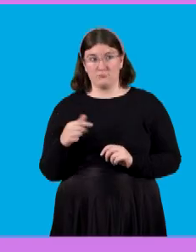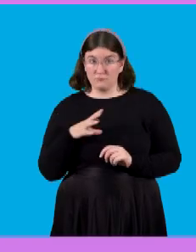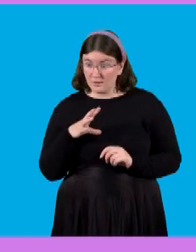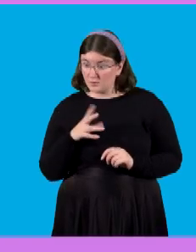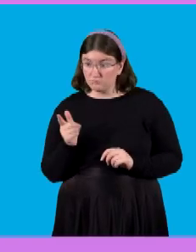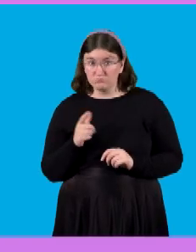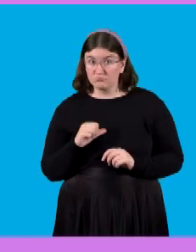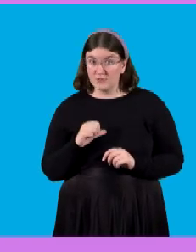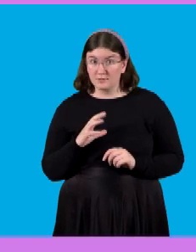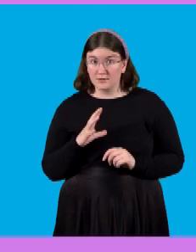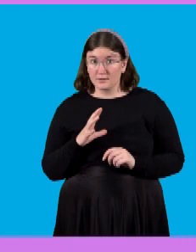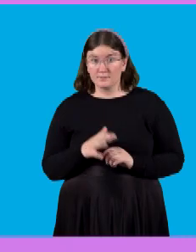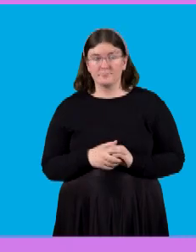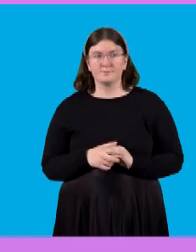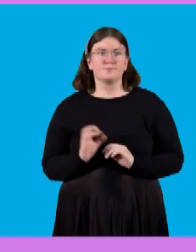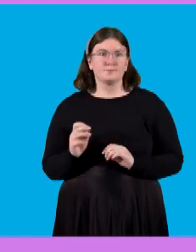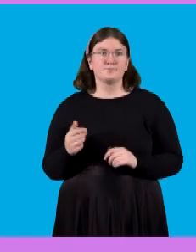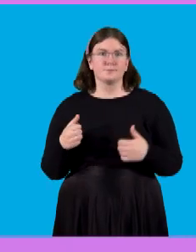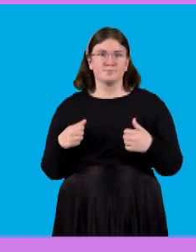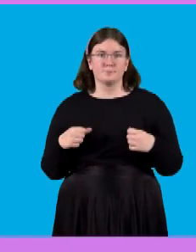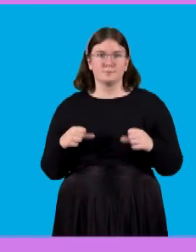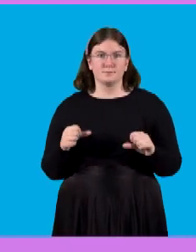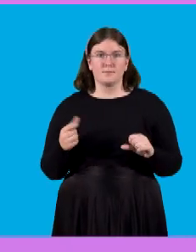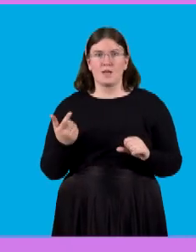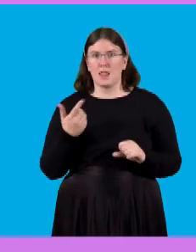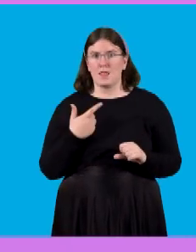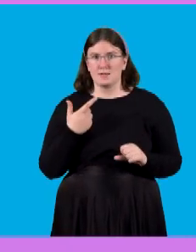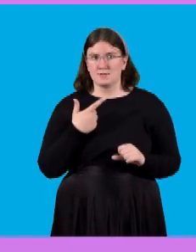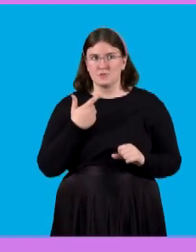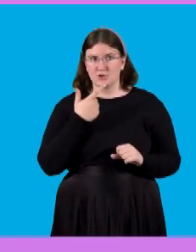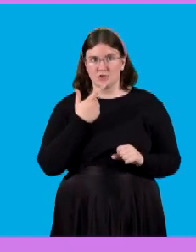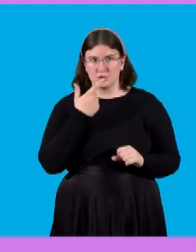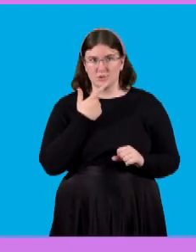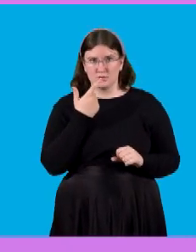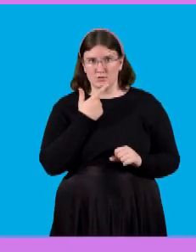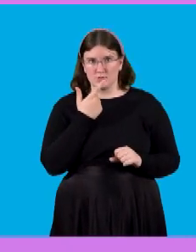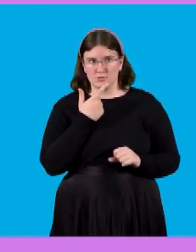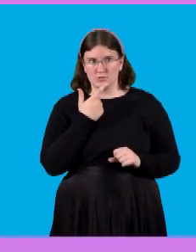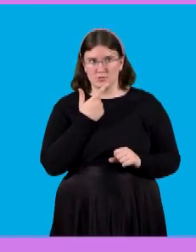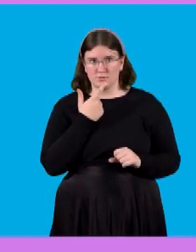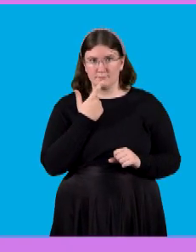ZMKs. Are we still fine? Right. Next up, we have the lunch.